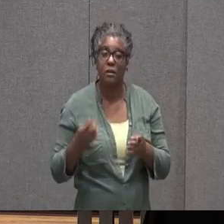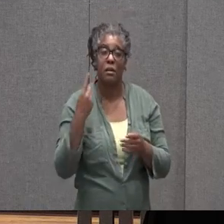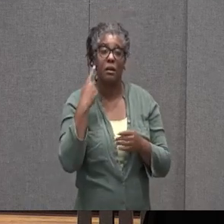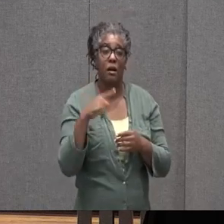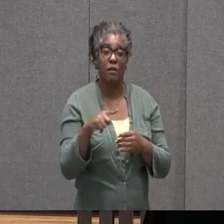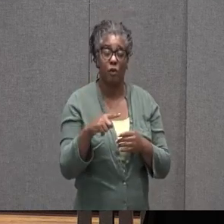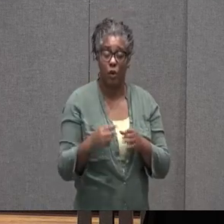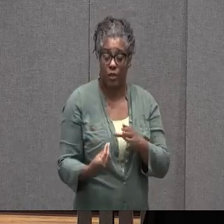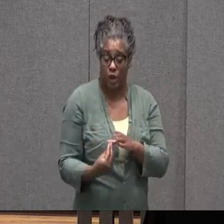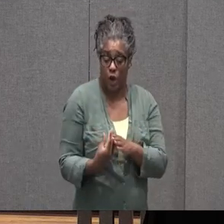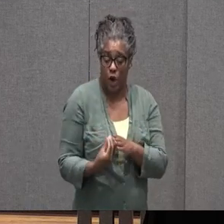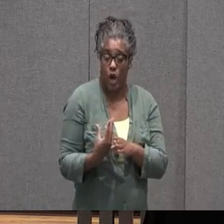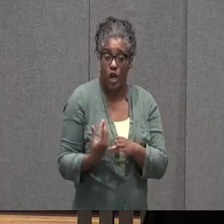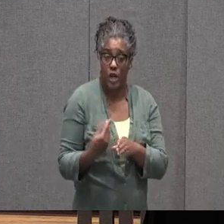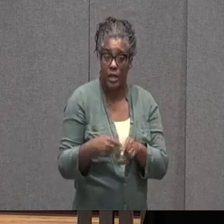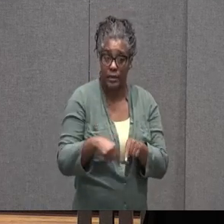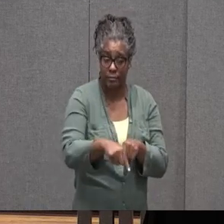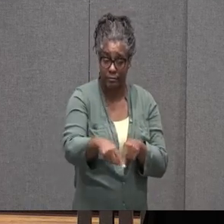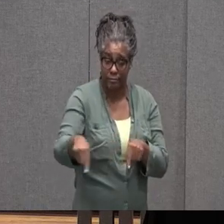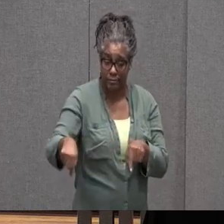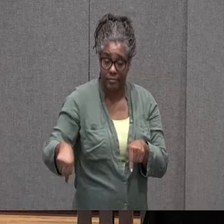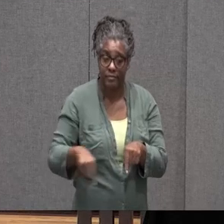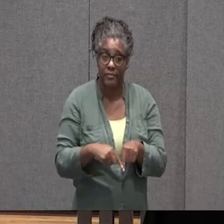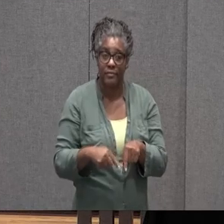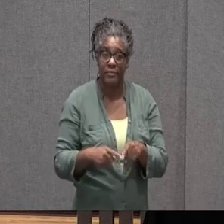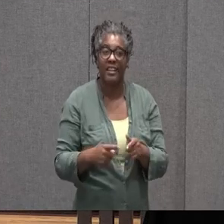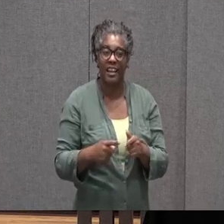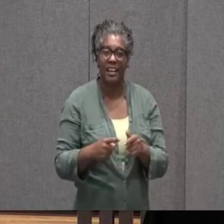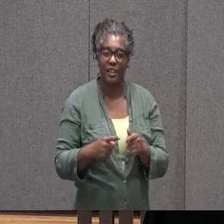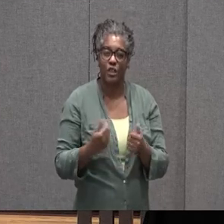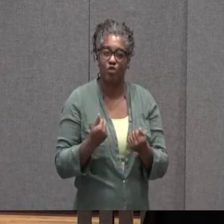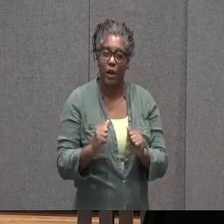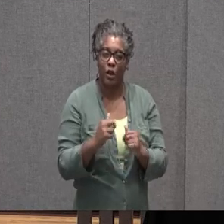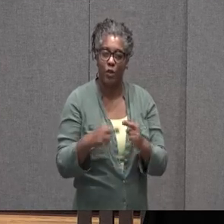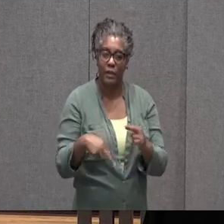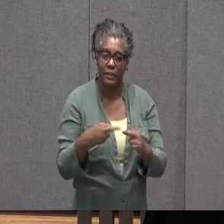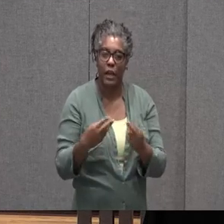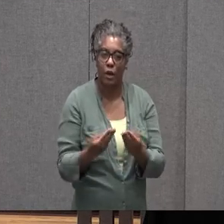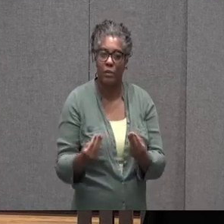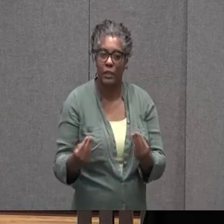episode, try to use recycled materials, things like that. Yeah,